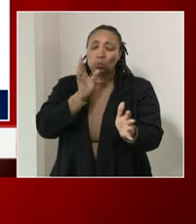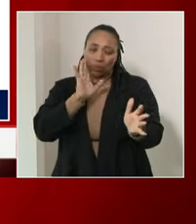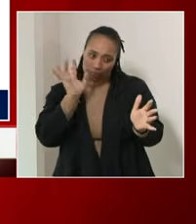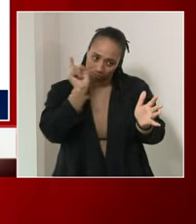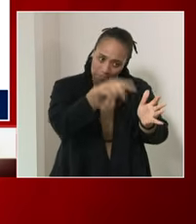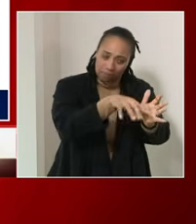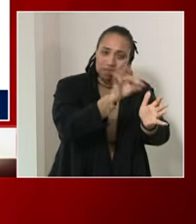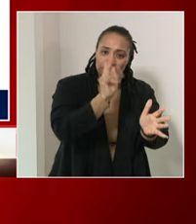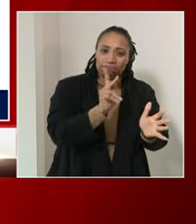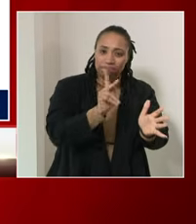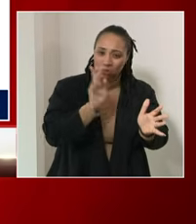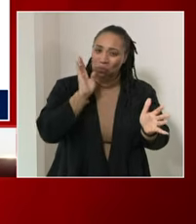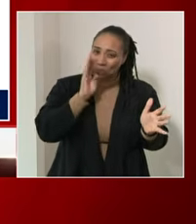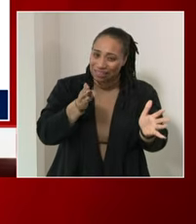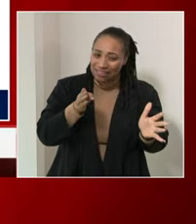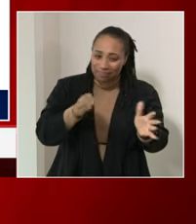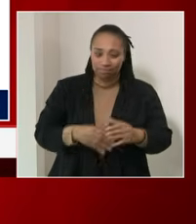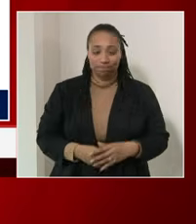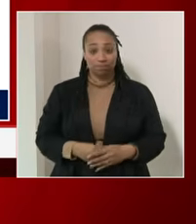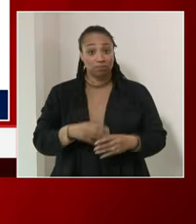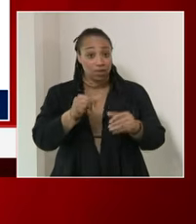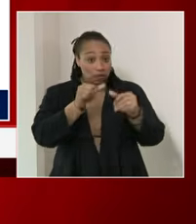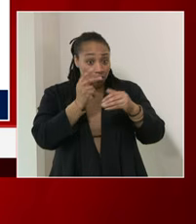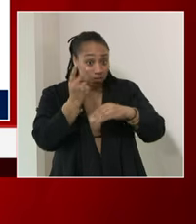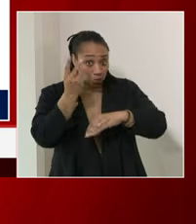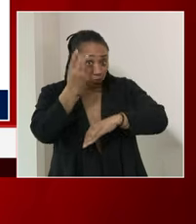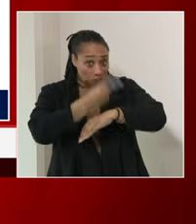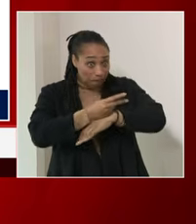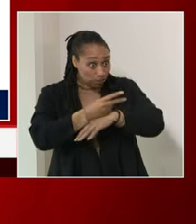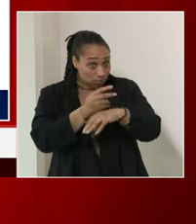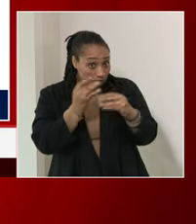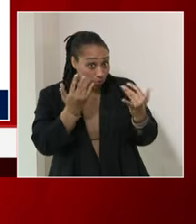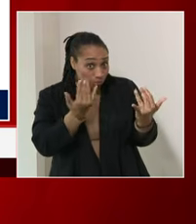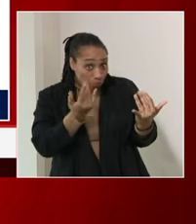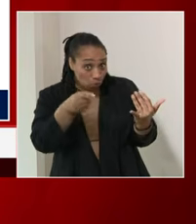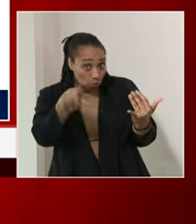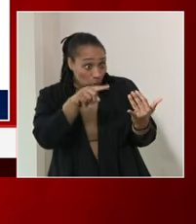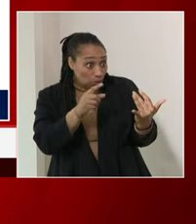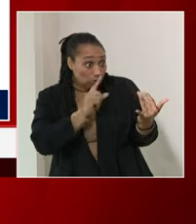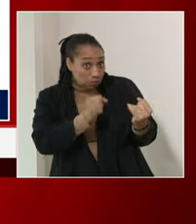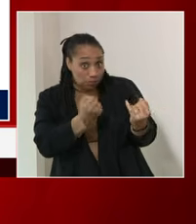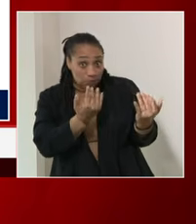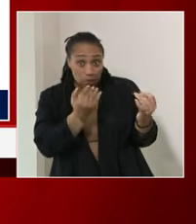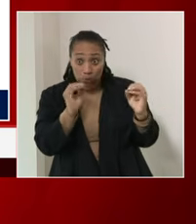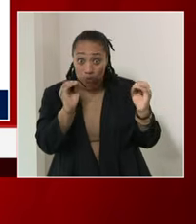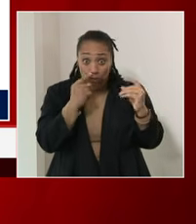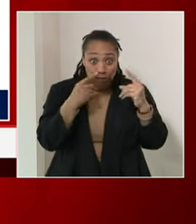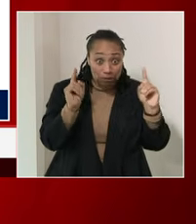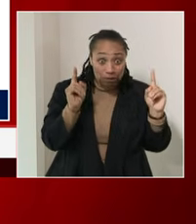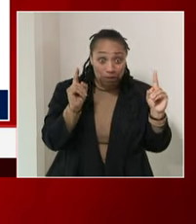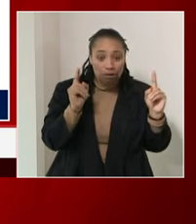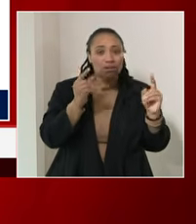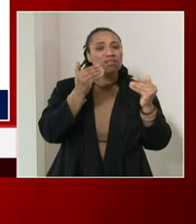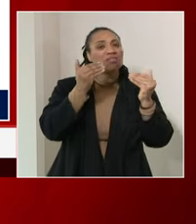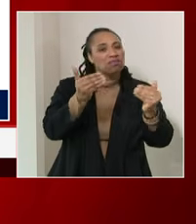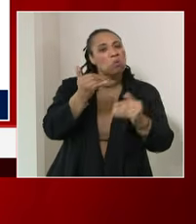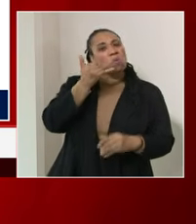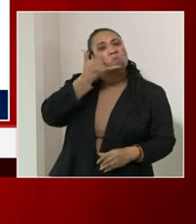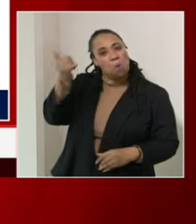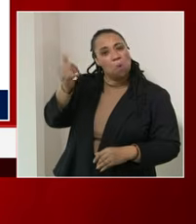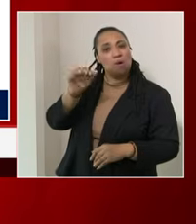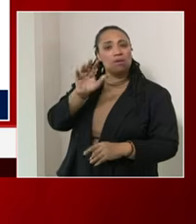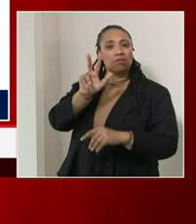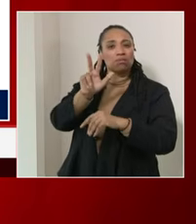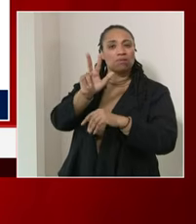then we would ask you to go into the 311 system and put in a service request so that we can start to get data so that we can track accountability and where we